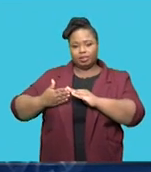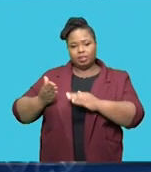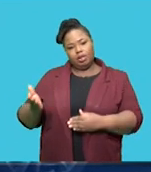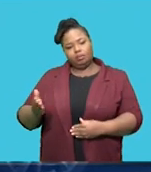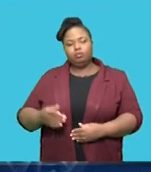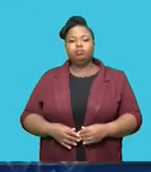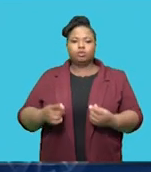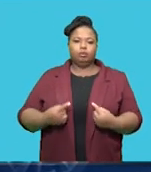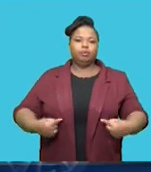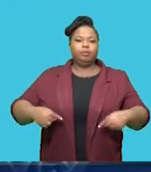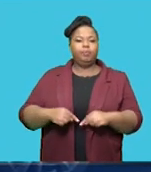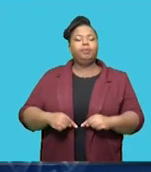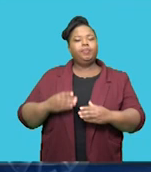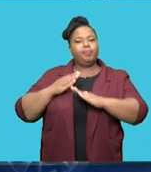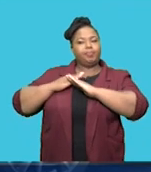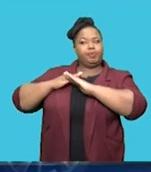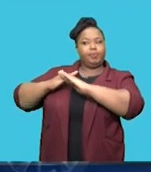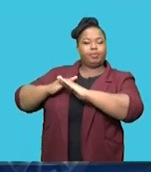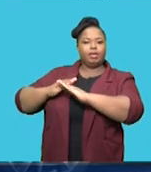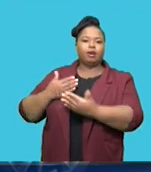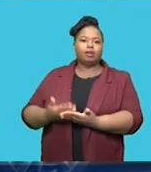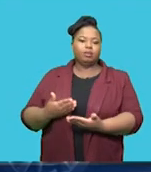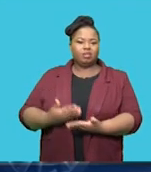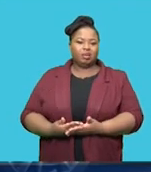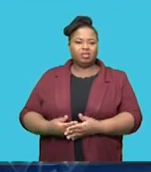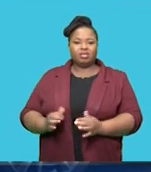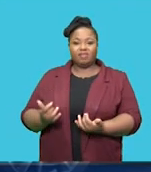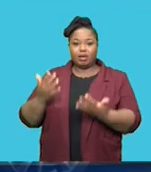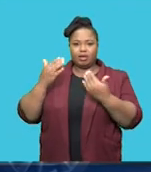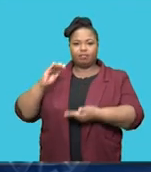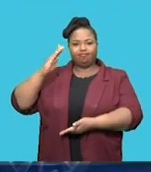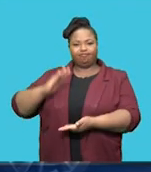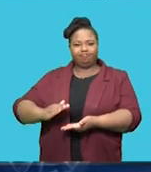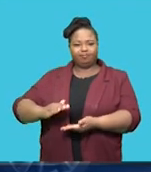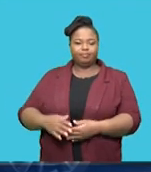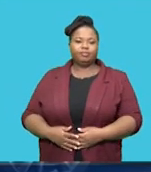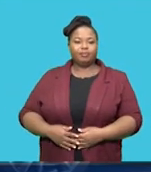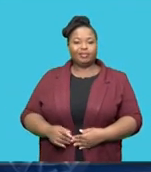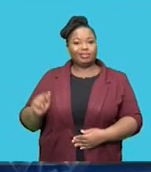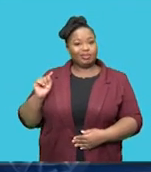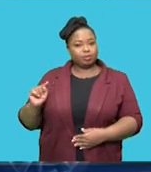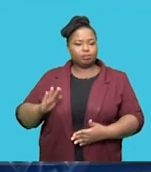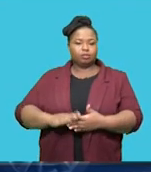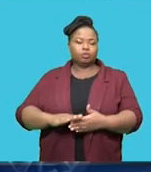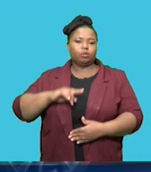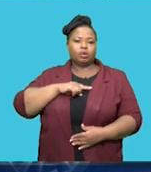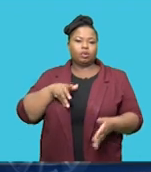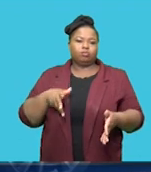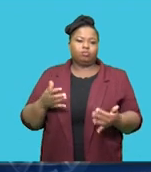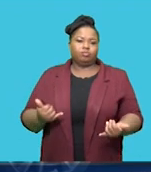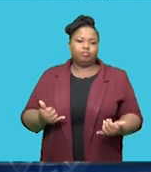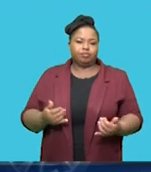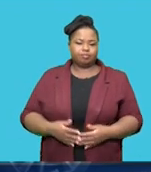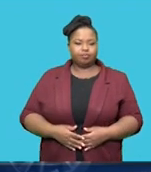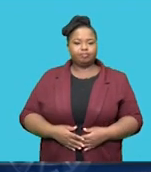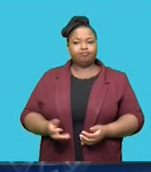we are able to prevent and to also reduce these fires. It is for that reason that we are here today,